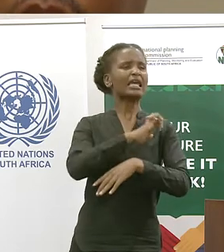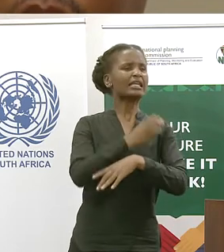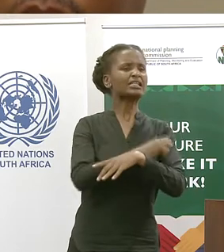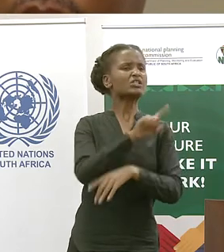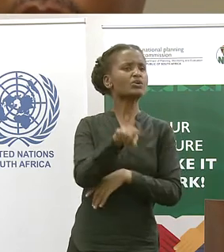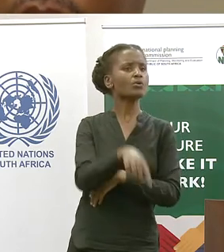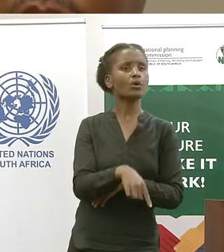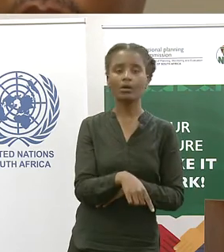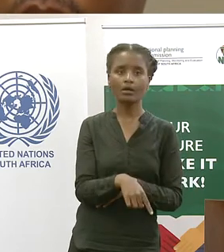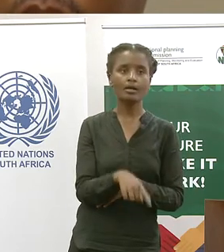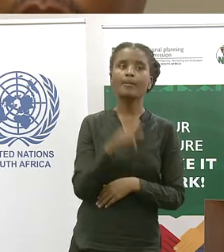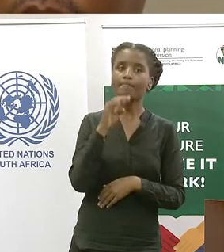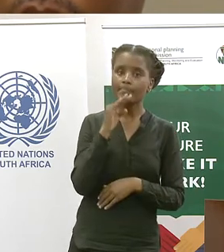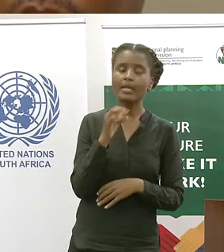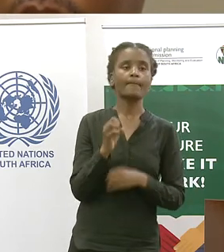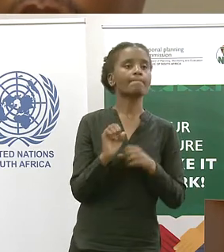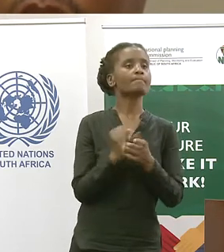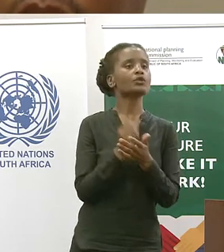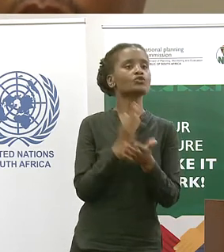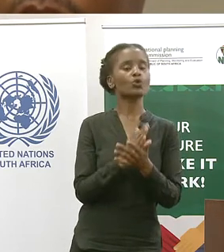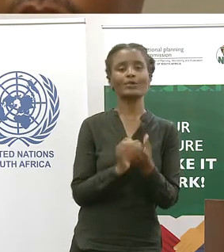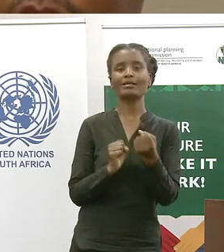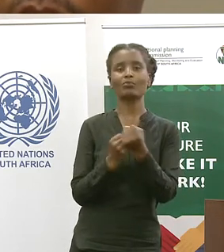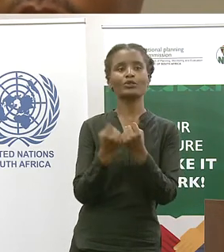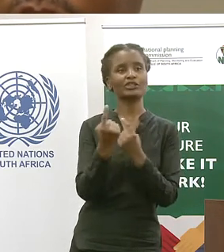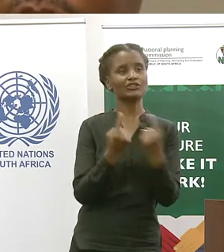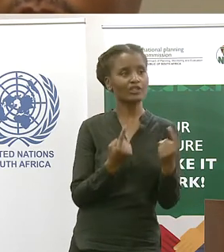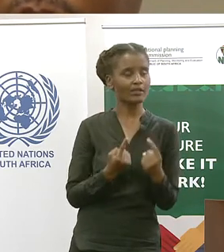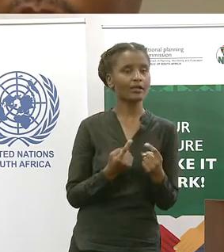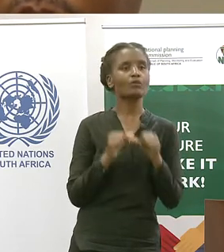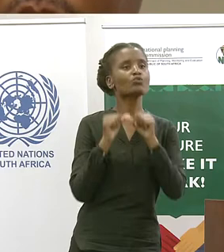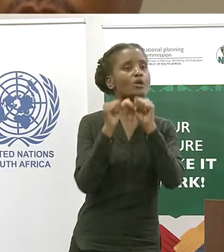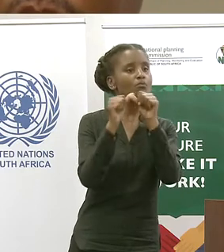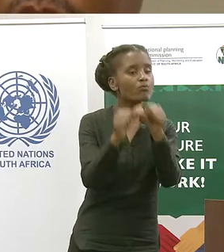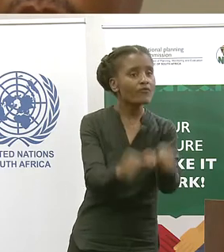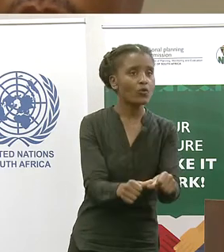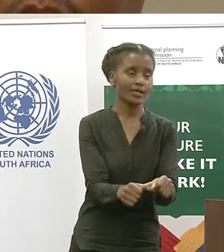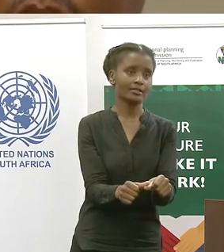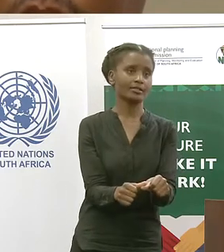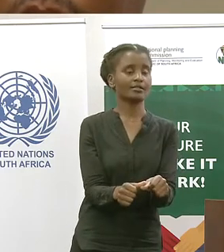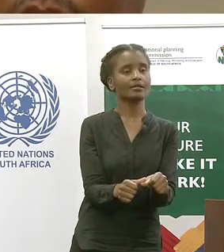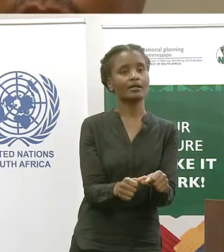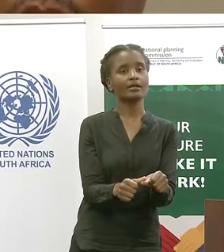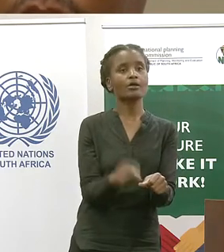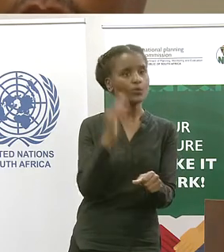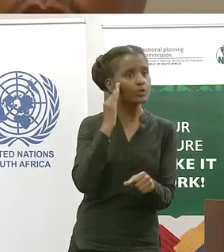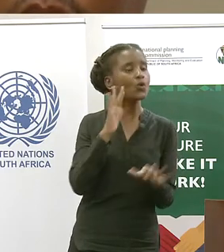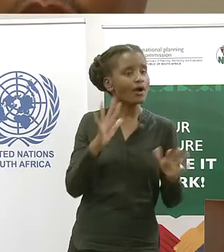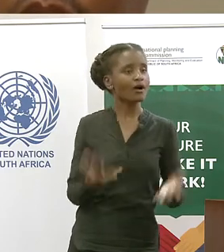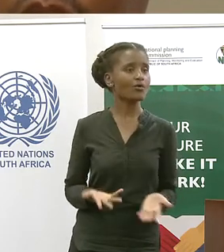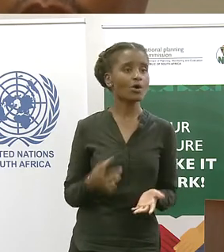let's re-energize, let's look forward, and let's make this thing work because we know how. We have all the